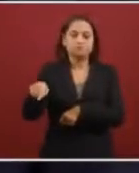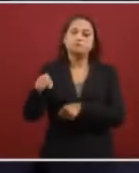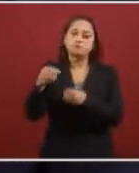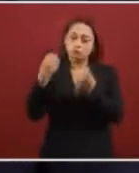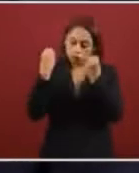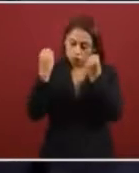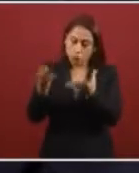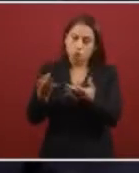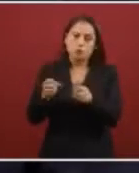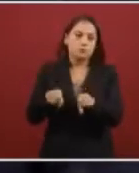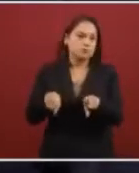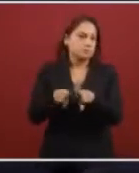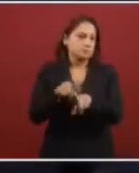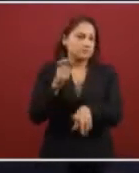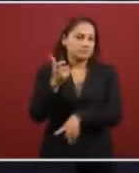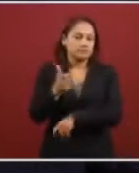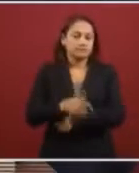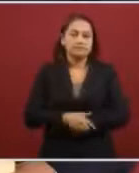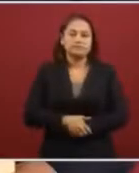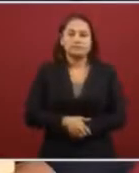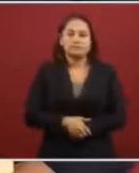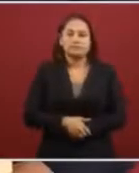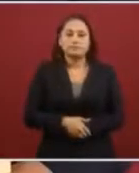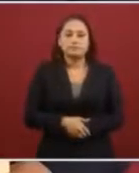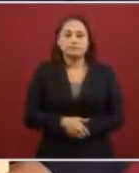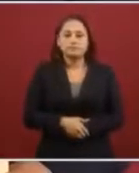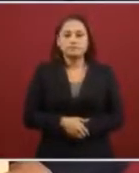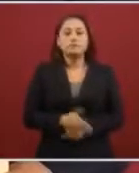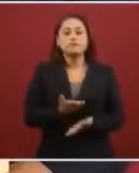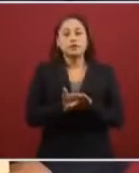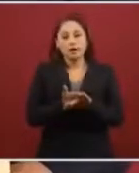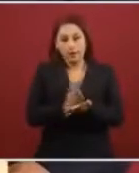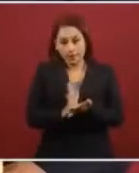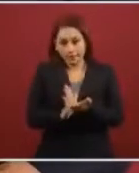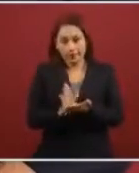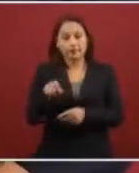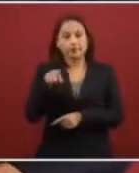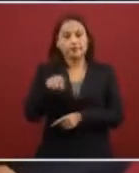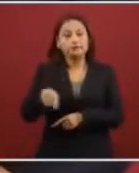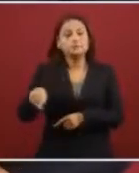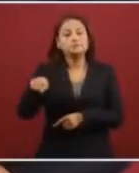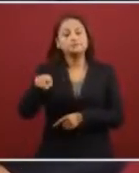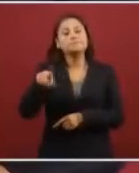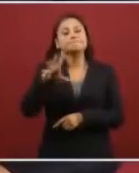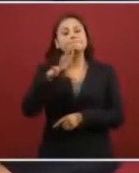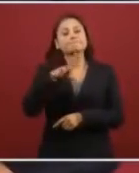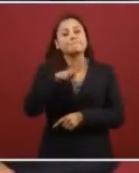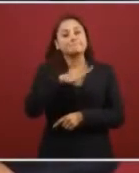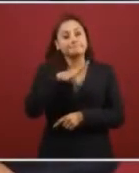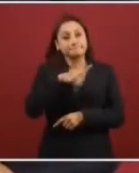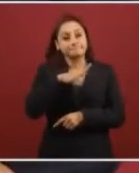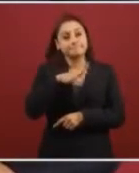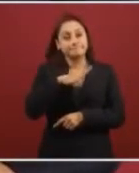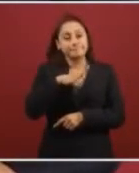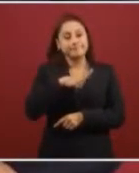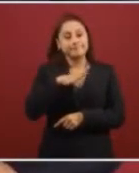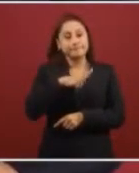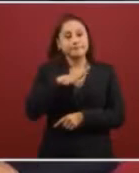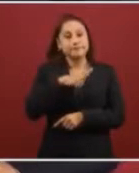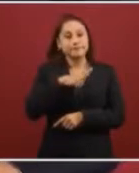Y ya les llegó su apoyo. And we have already given them their